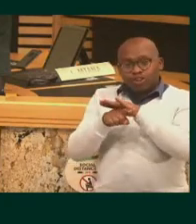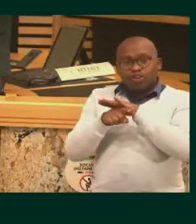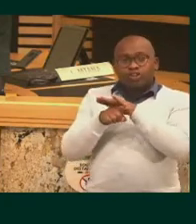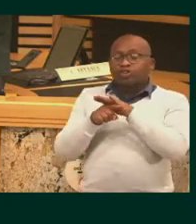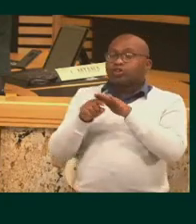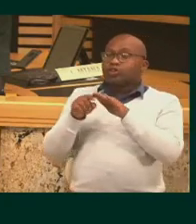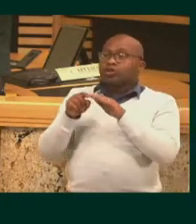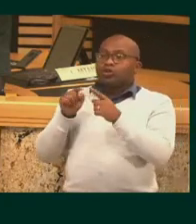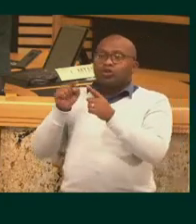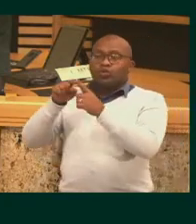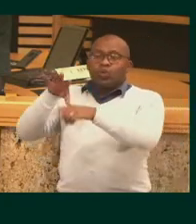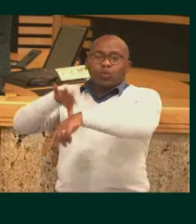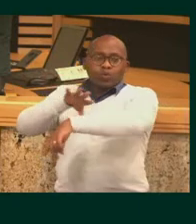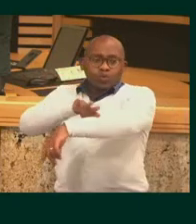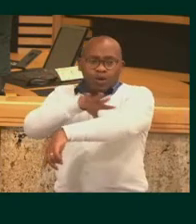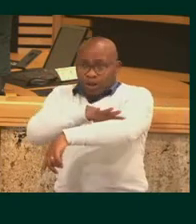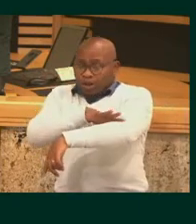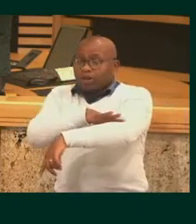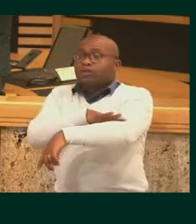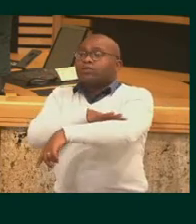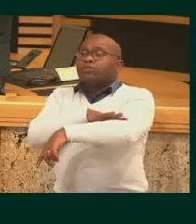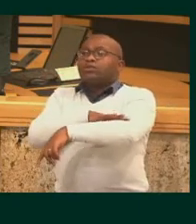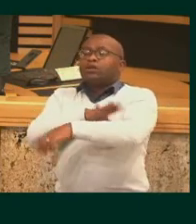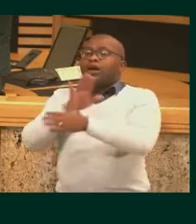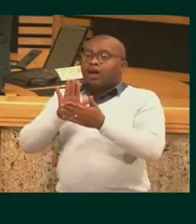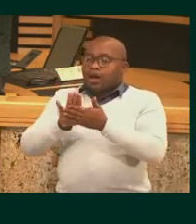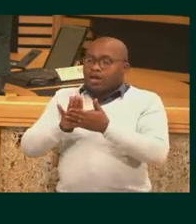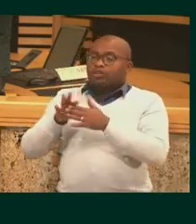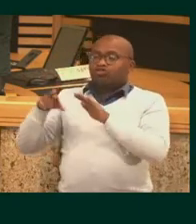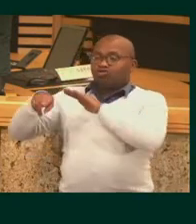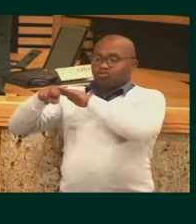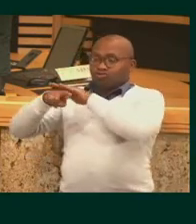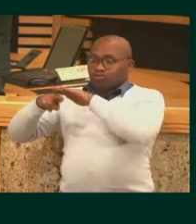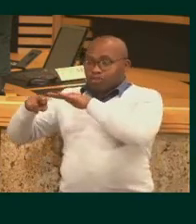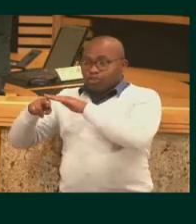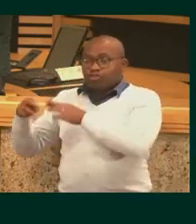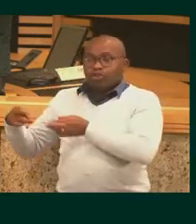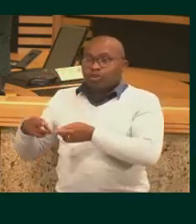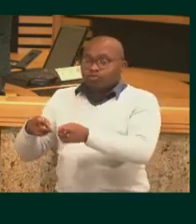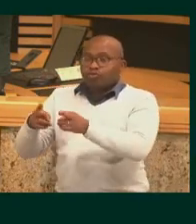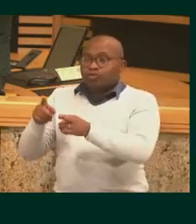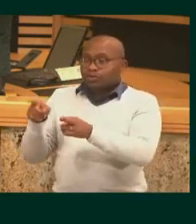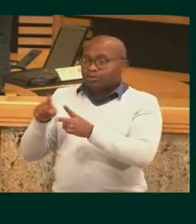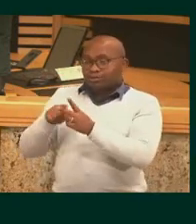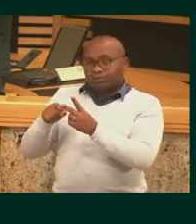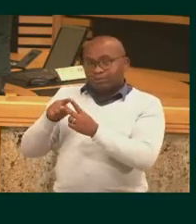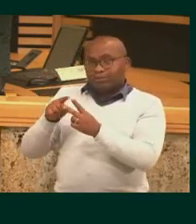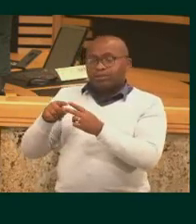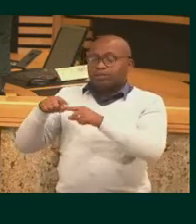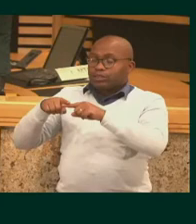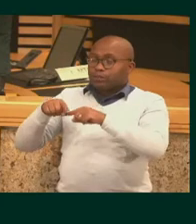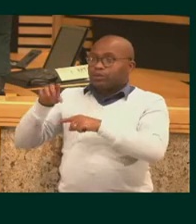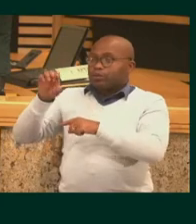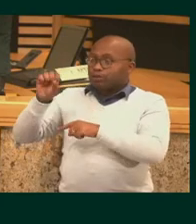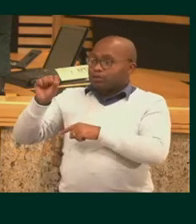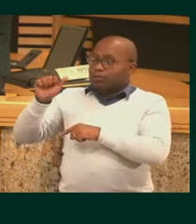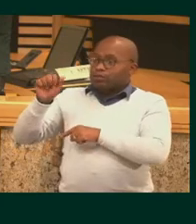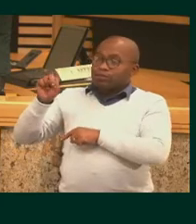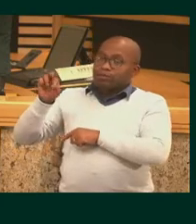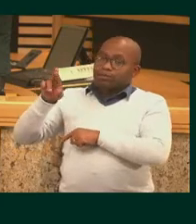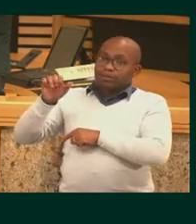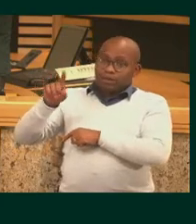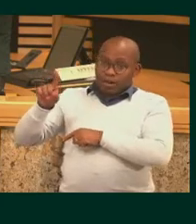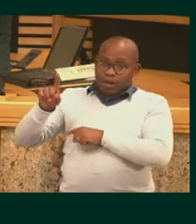Department of Transport are mainly district and Regional collector roads leading to tourism centers it is worth noting that the Eastern Cape Department of